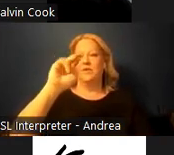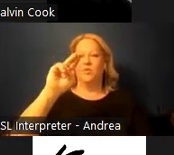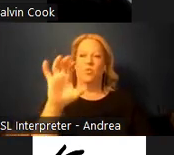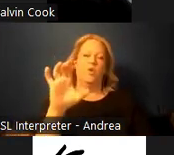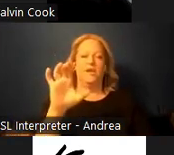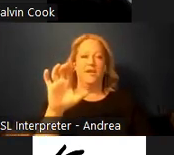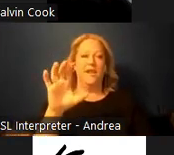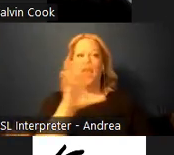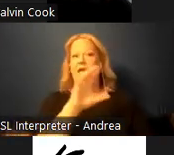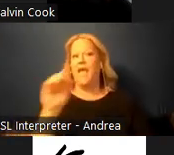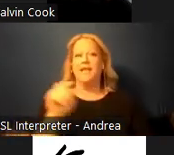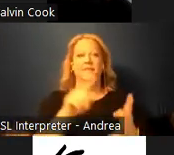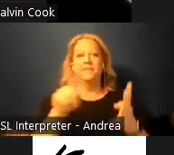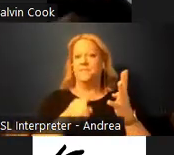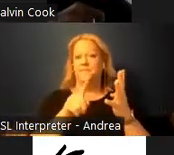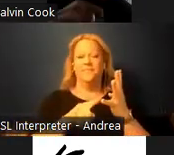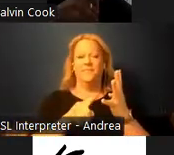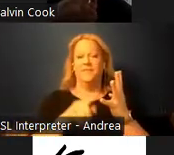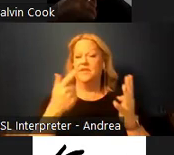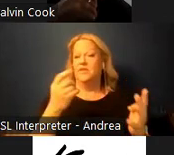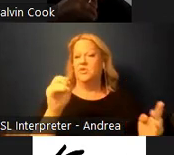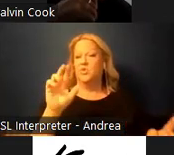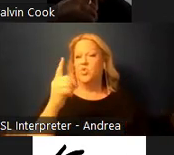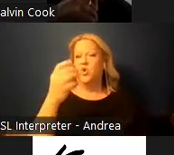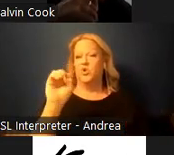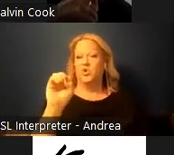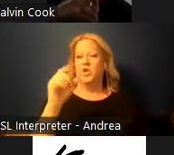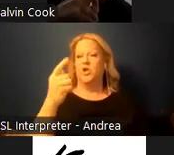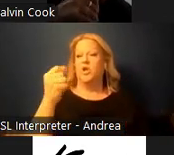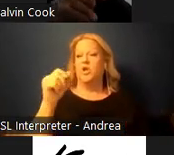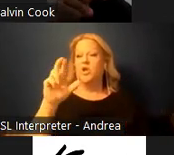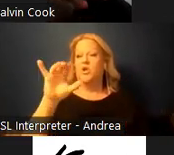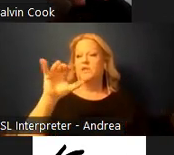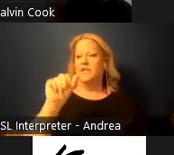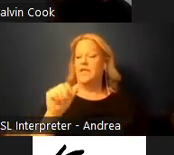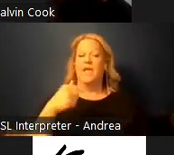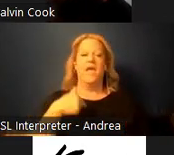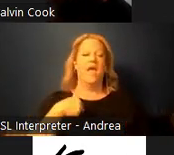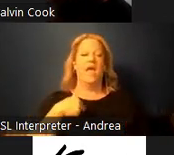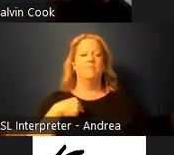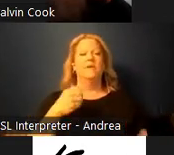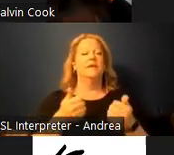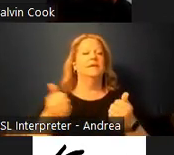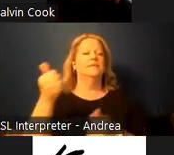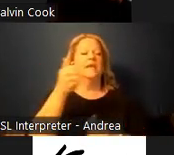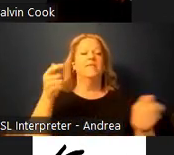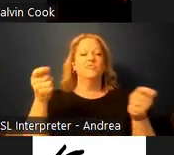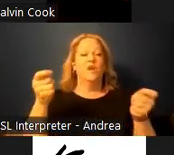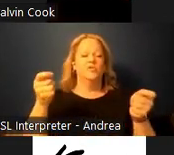And then myself, George Garcia. I am Executive Director at Southwest Institute for Families and